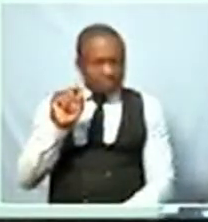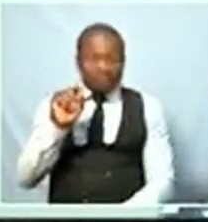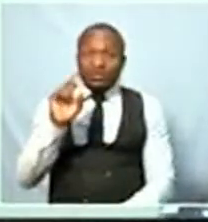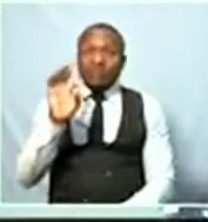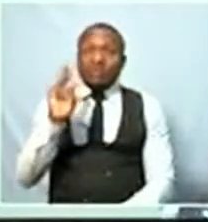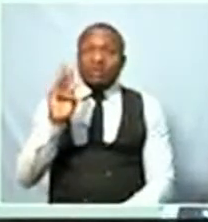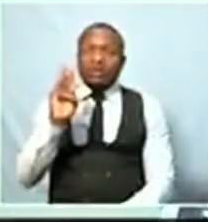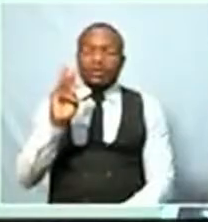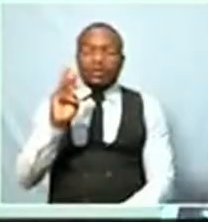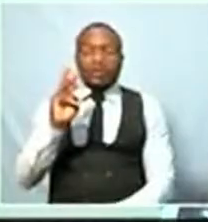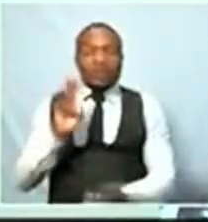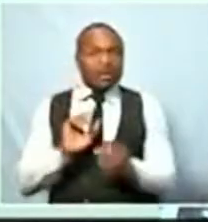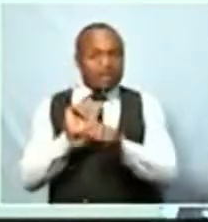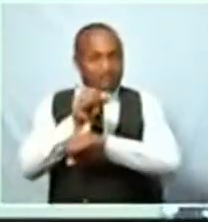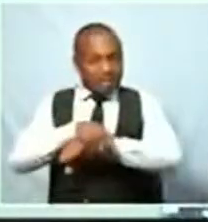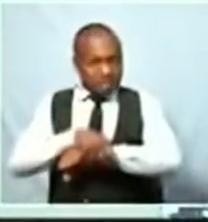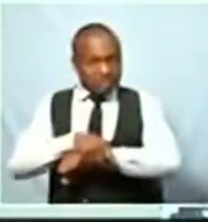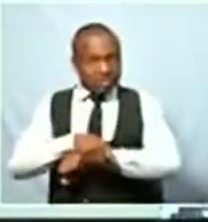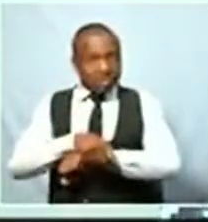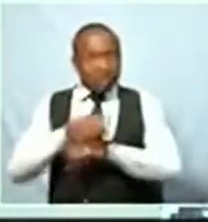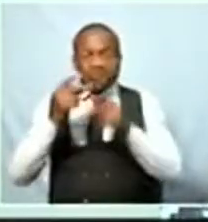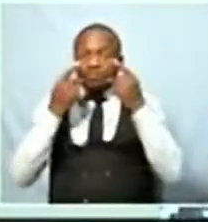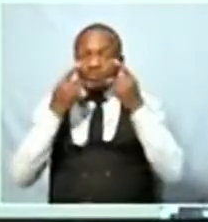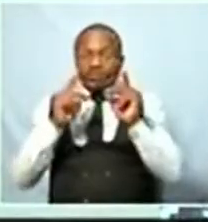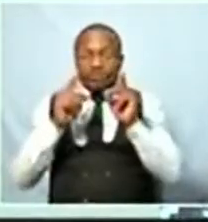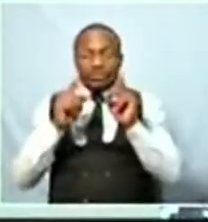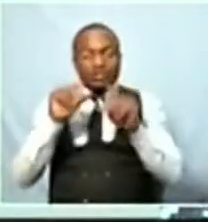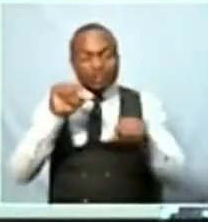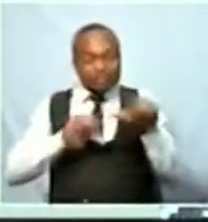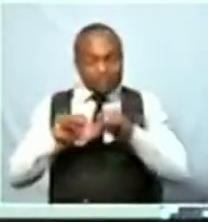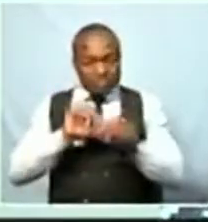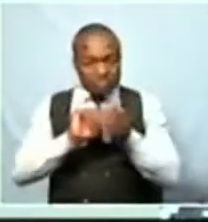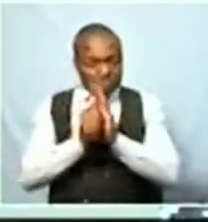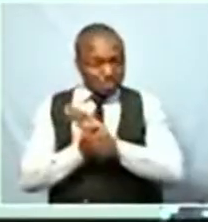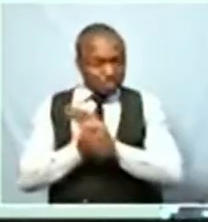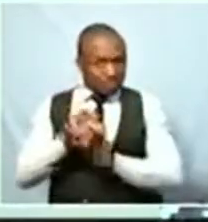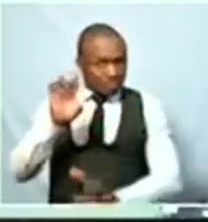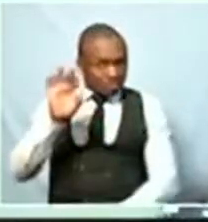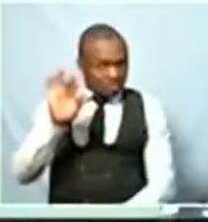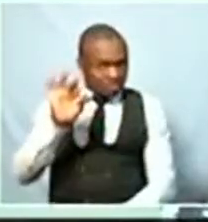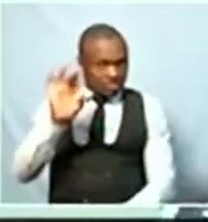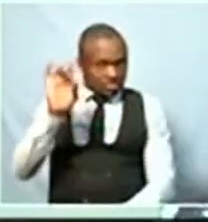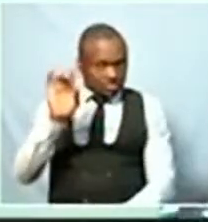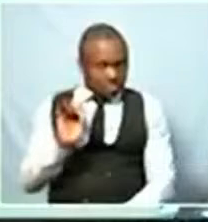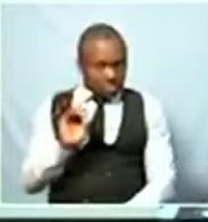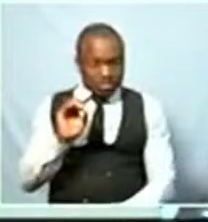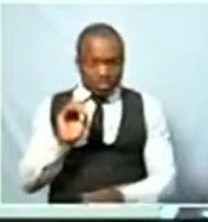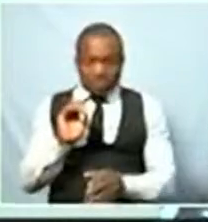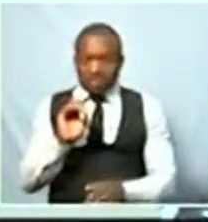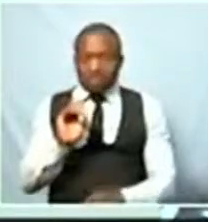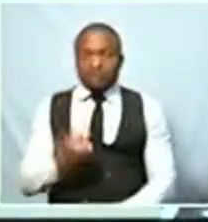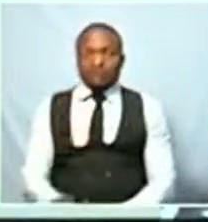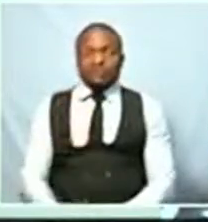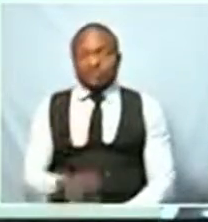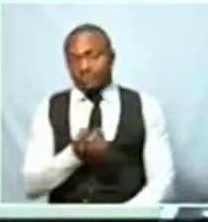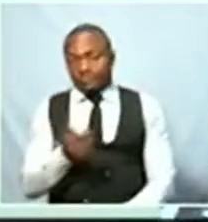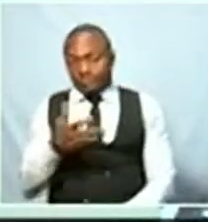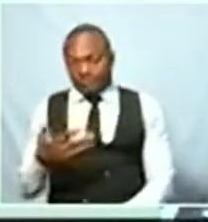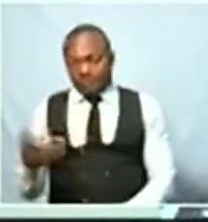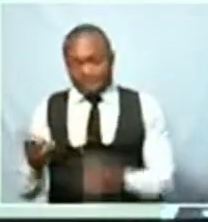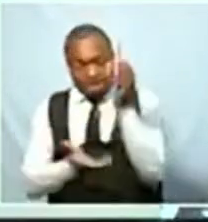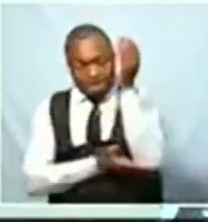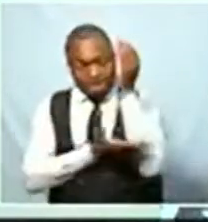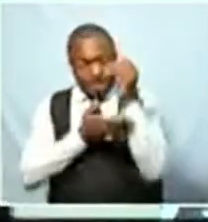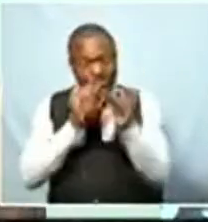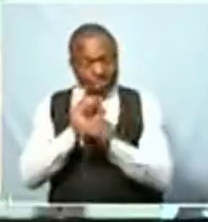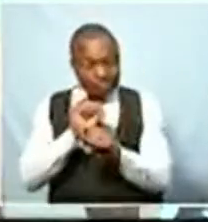2016 supersedes the Public Audit Act number 8 of 1980. It aims at, among other things, enhancing operational